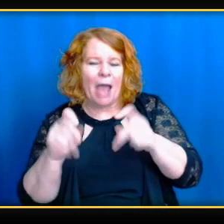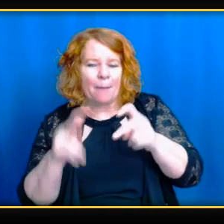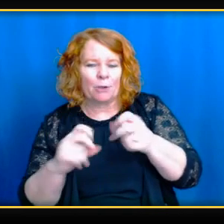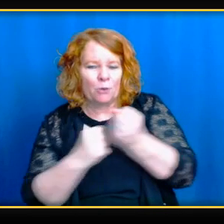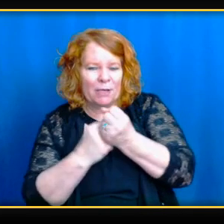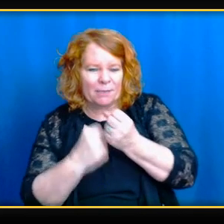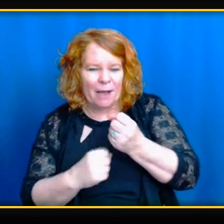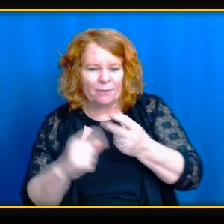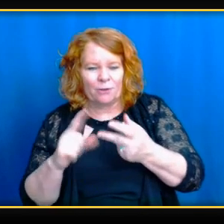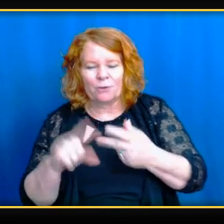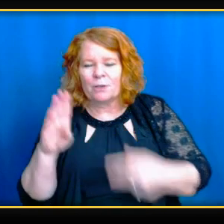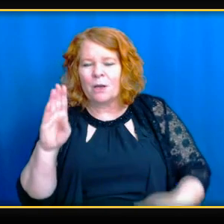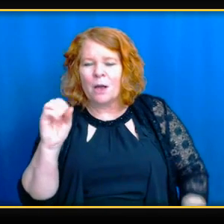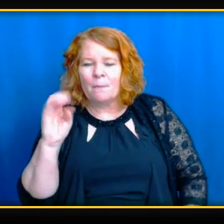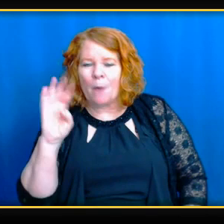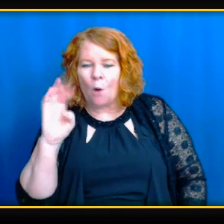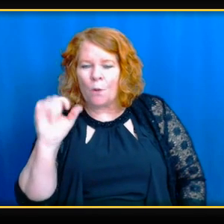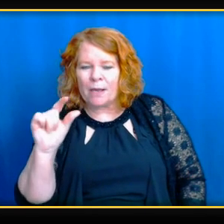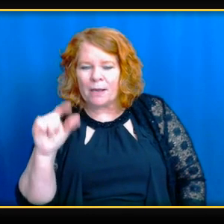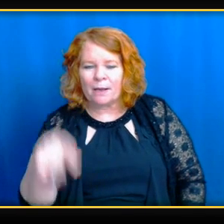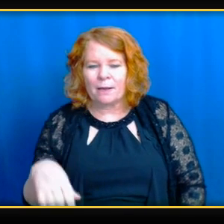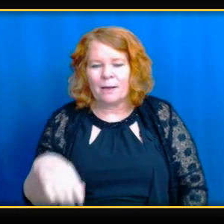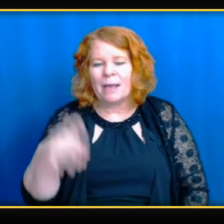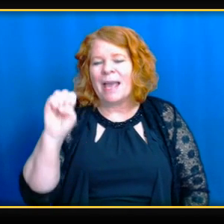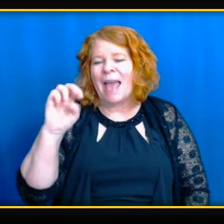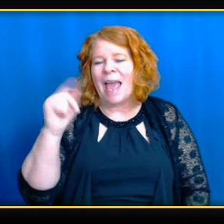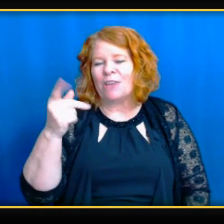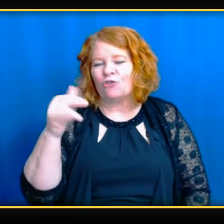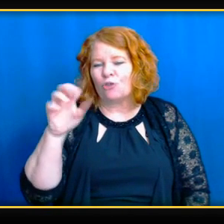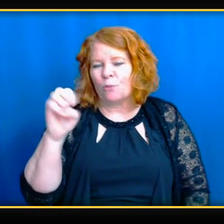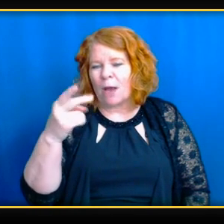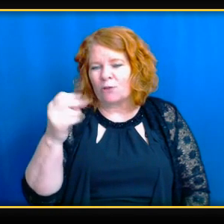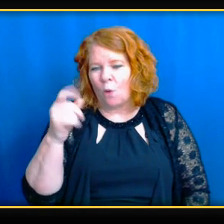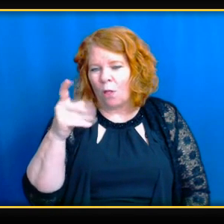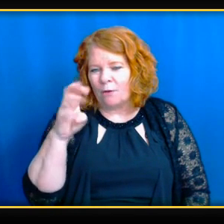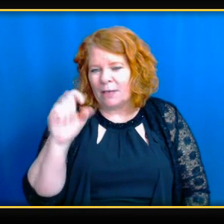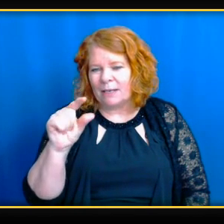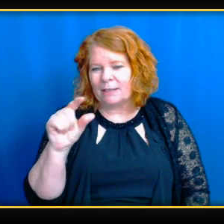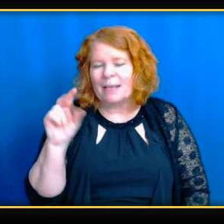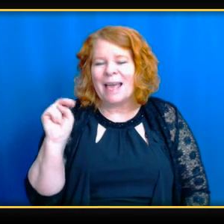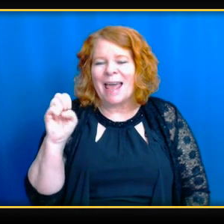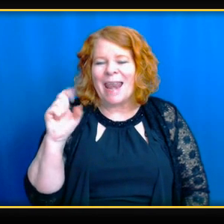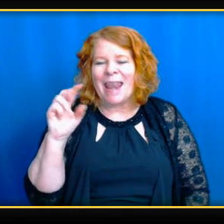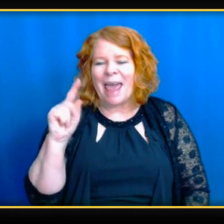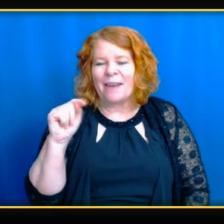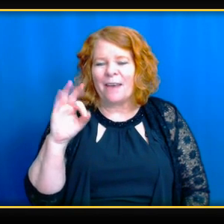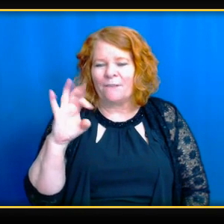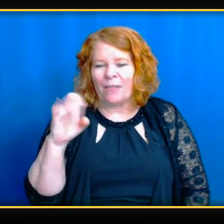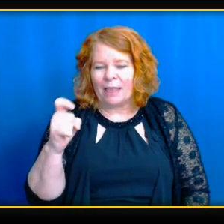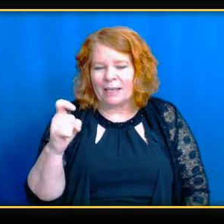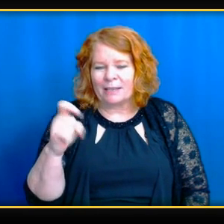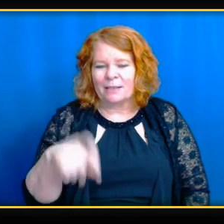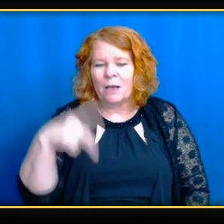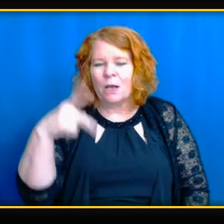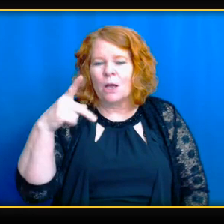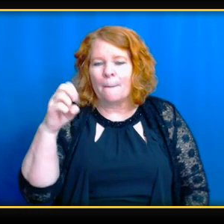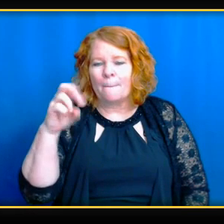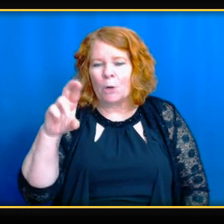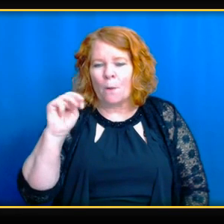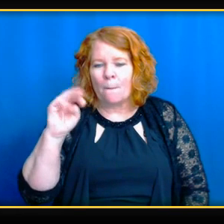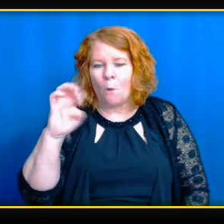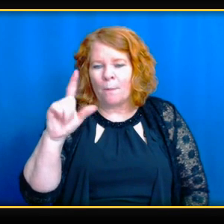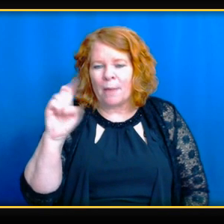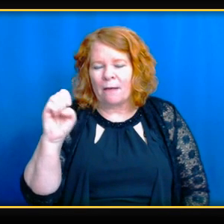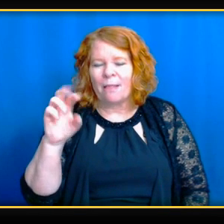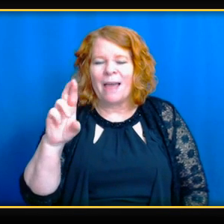Boeing, Enterprise Holdings, Nestle Purina, Permobile, and Regions Bank. Thank